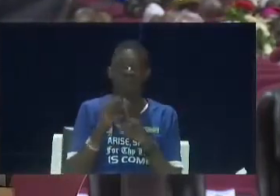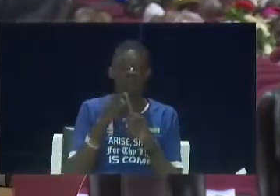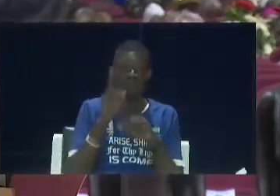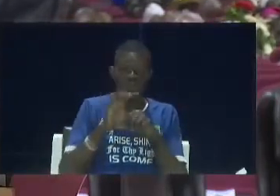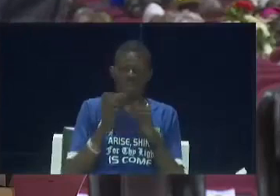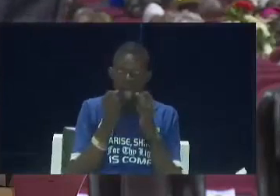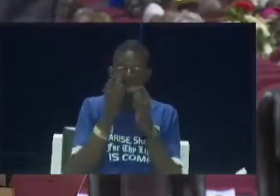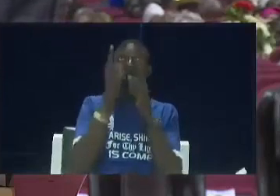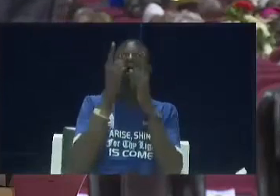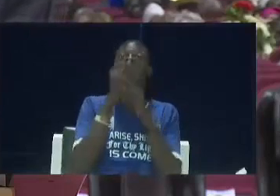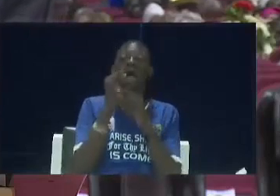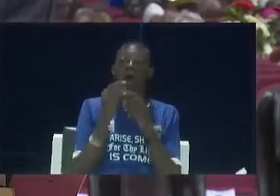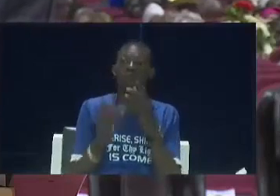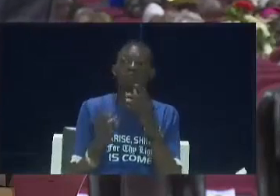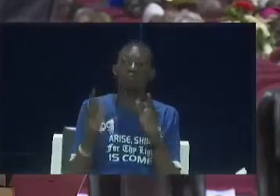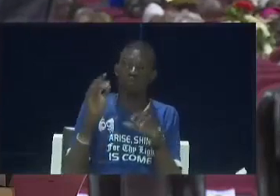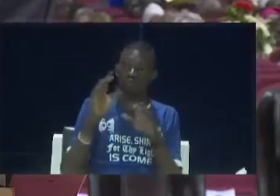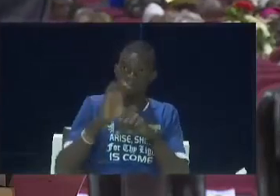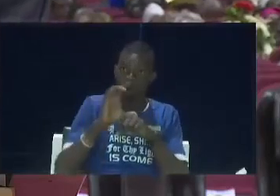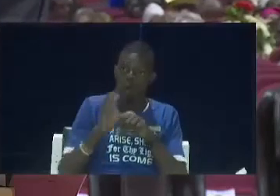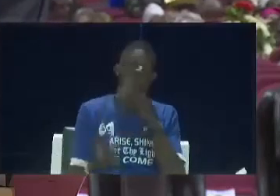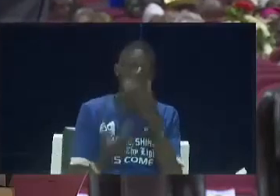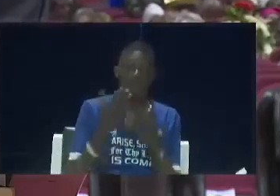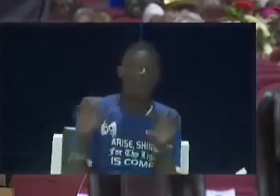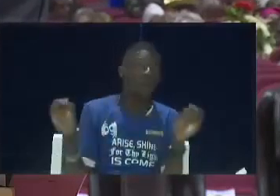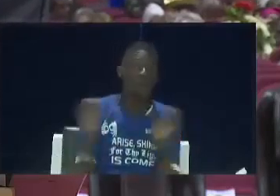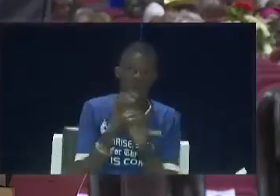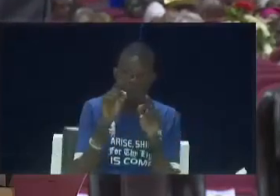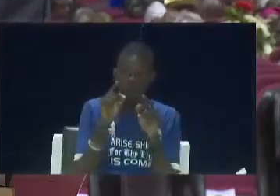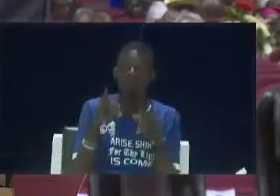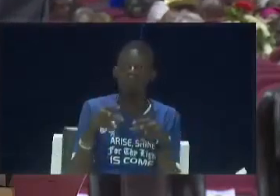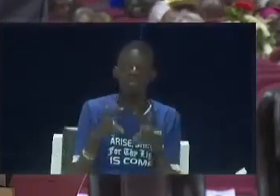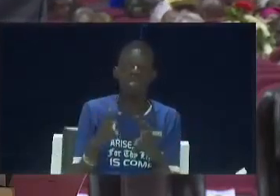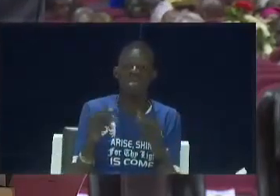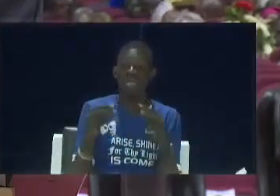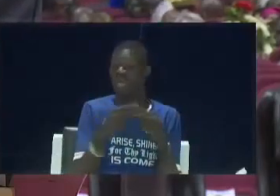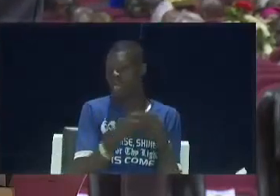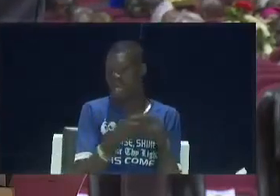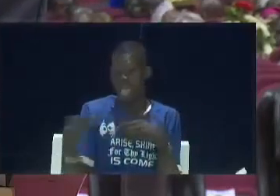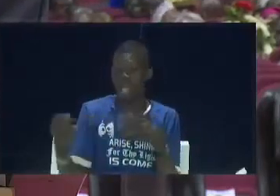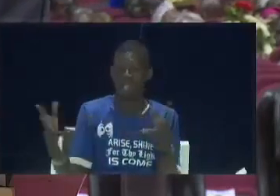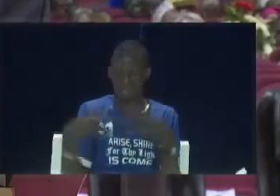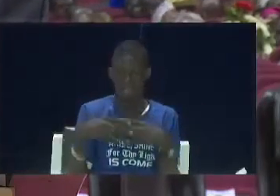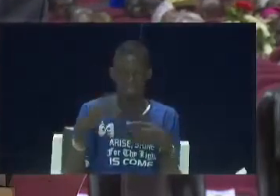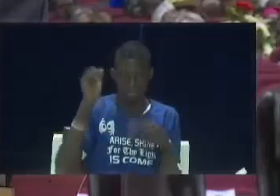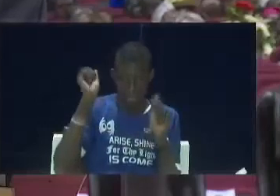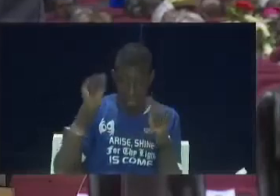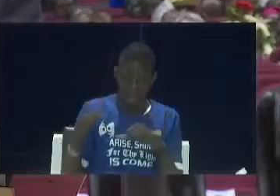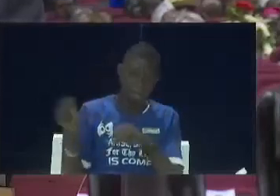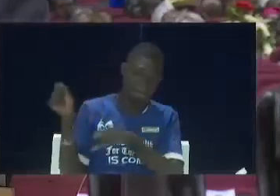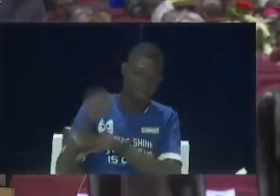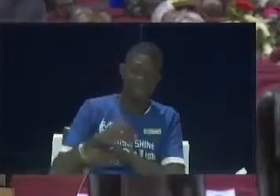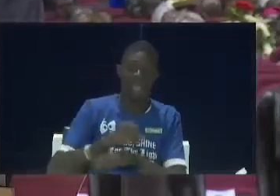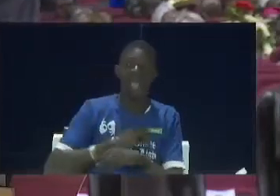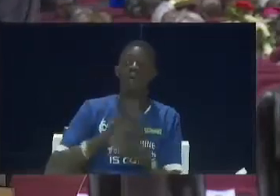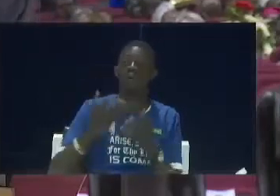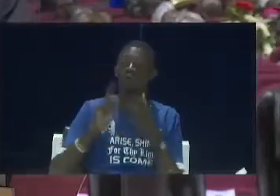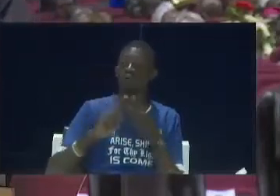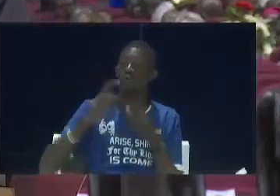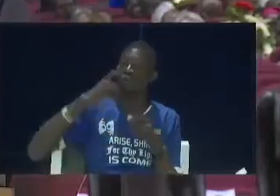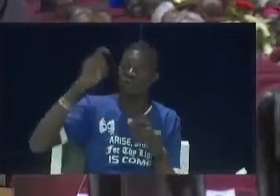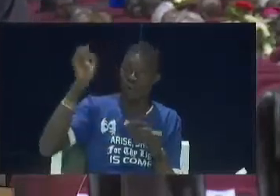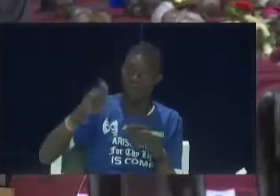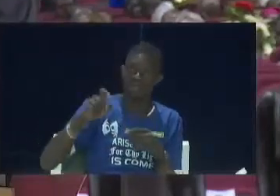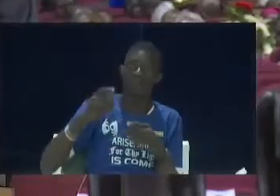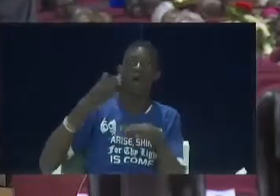church is on fire, then there is no way the gates of hell can prevail. And I want to decree over your